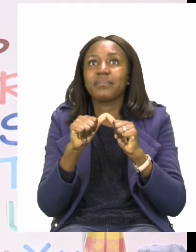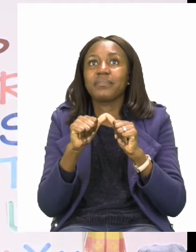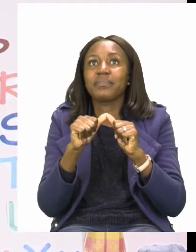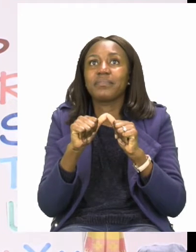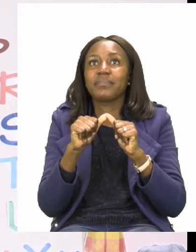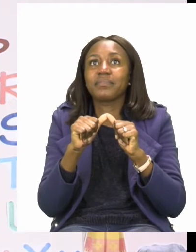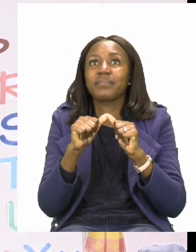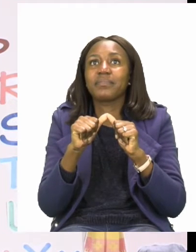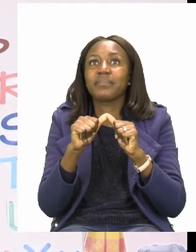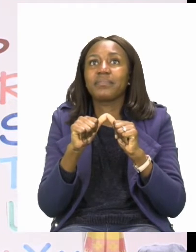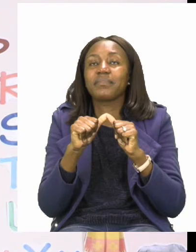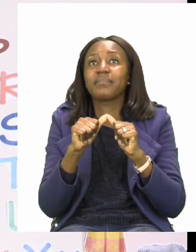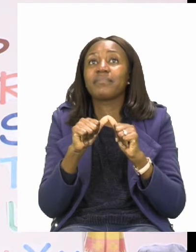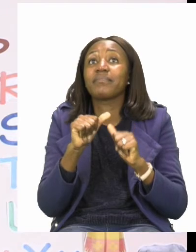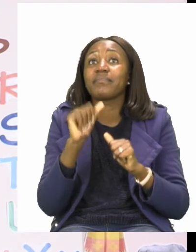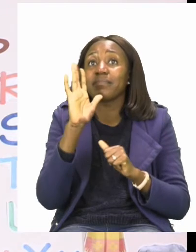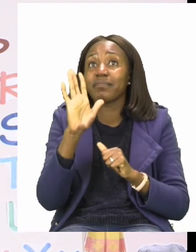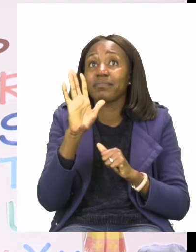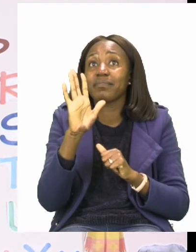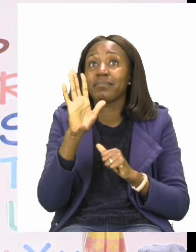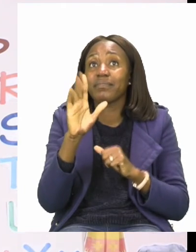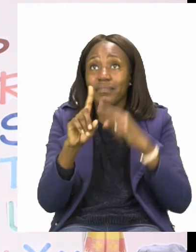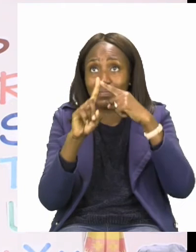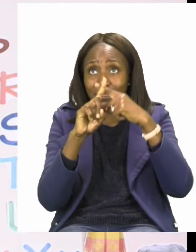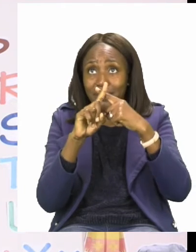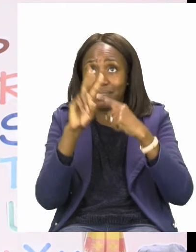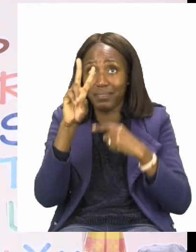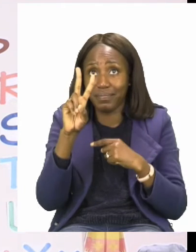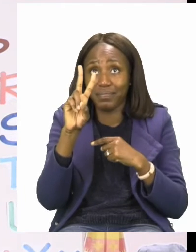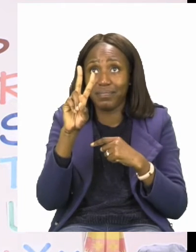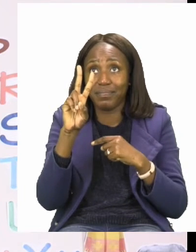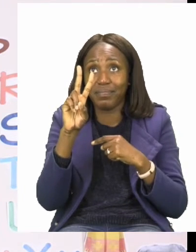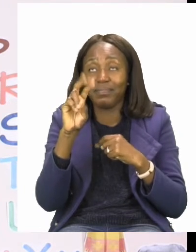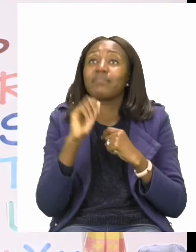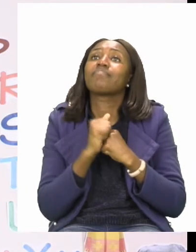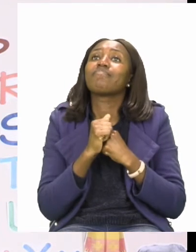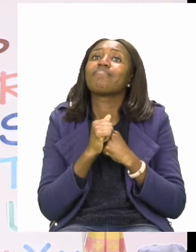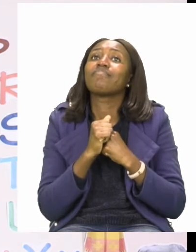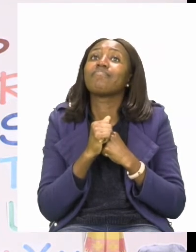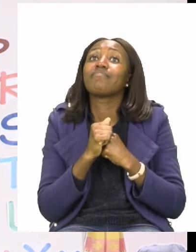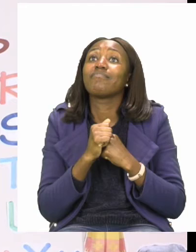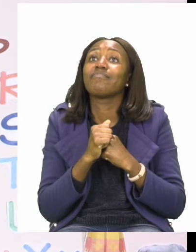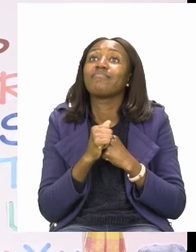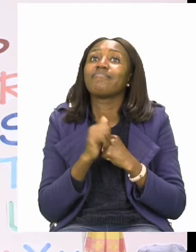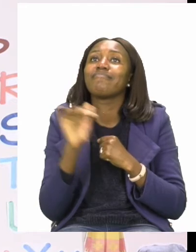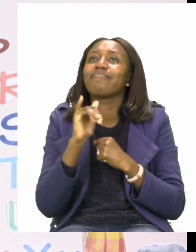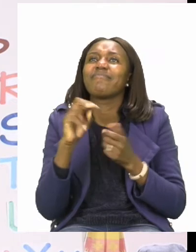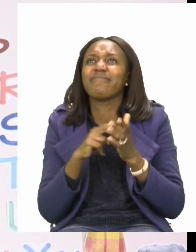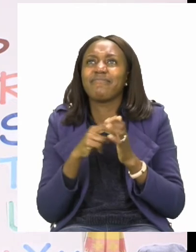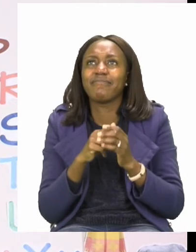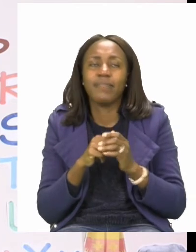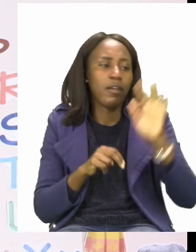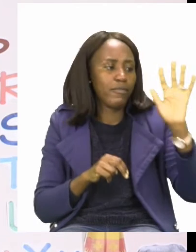next one. It now says 5 times 2 or 2 times 5. They